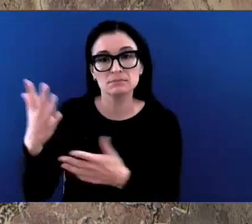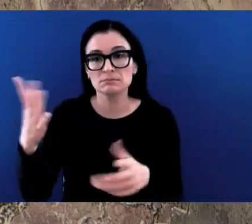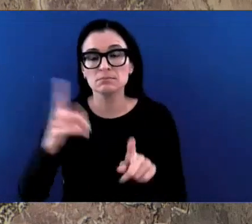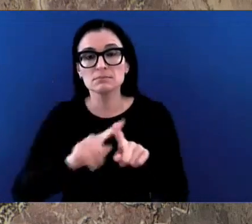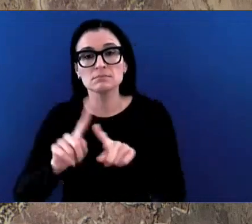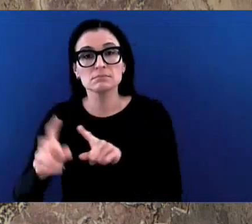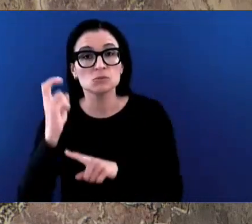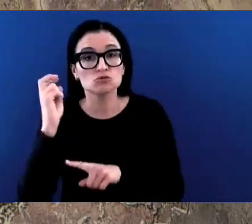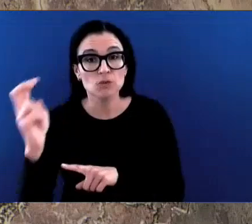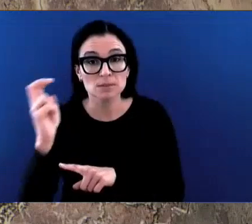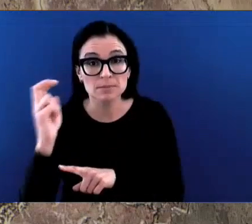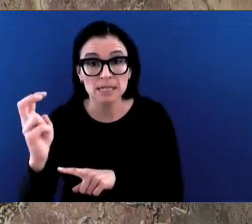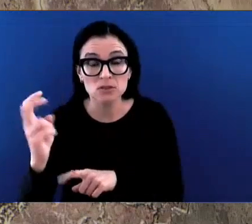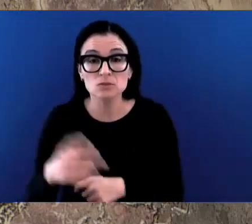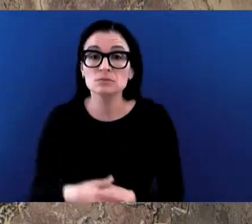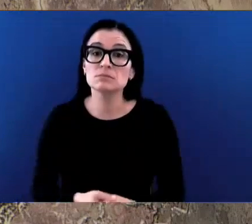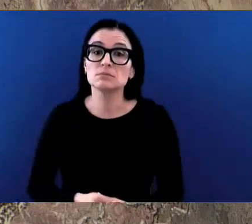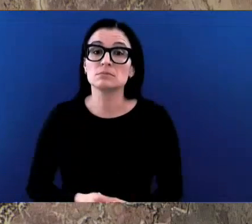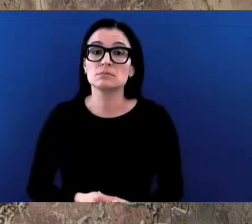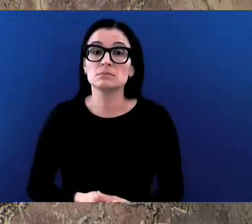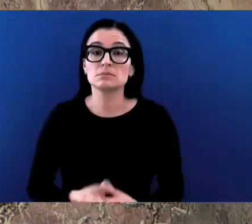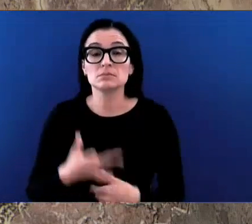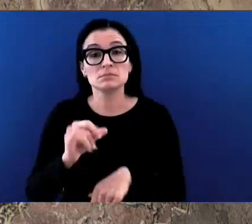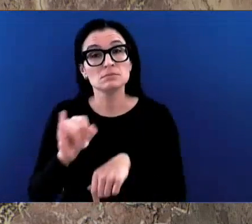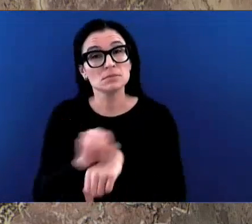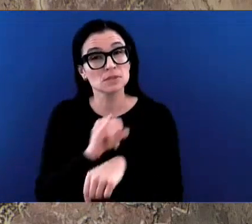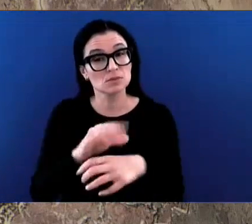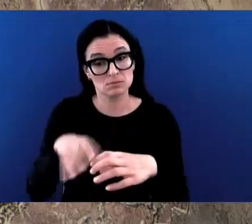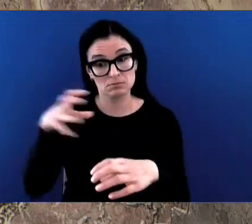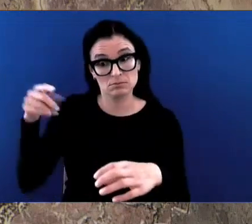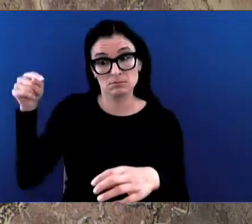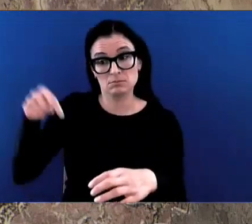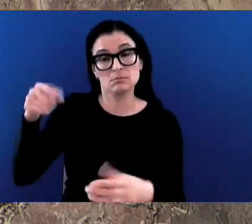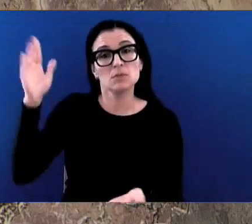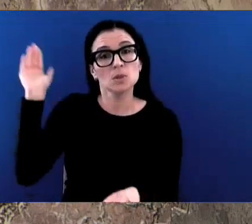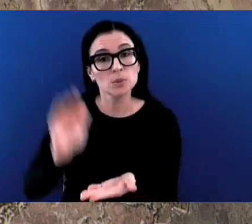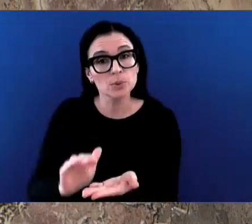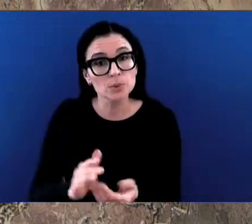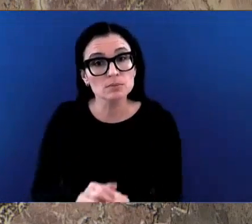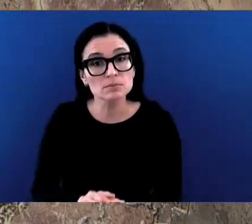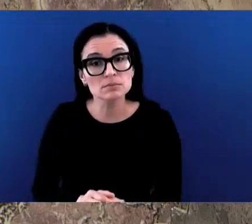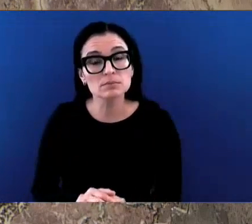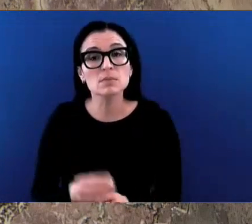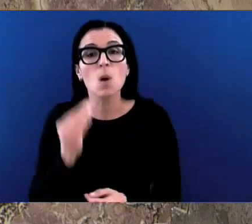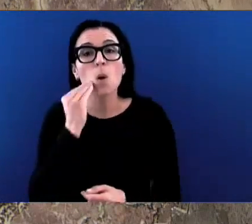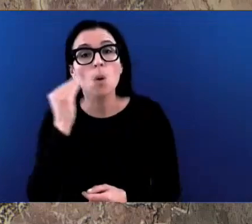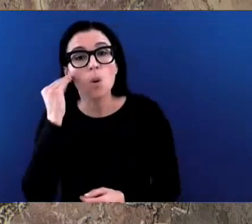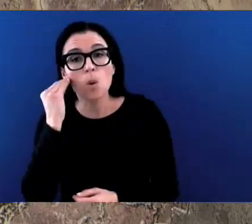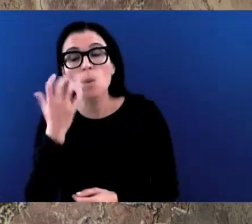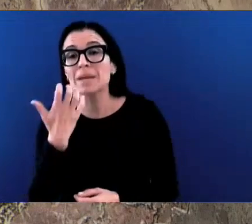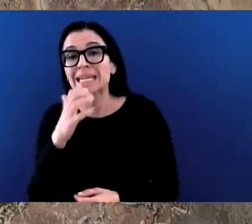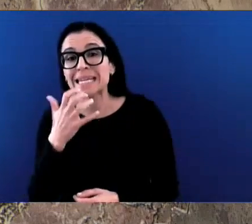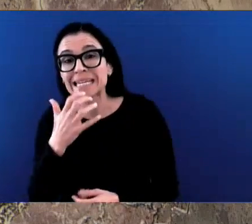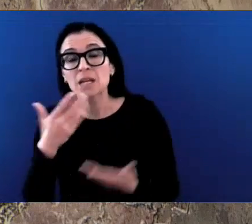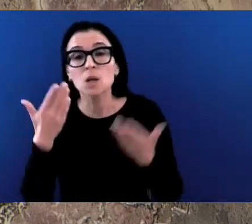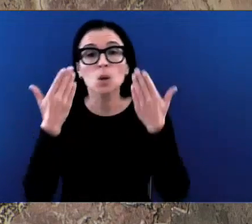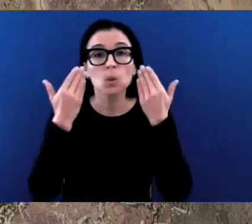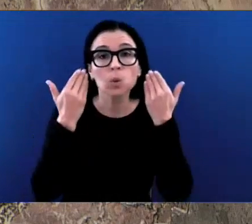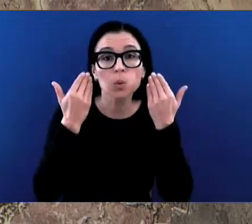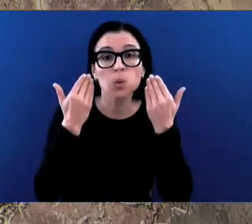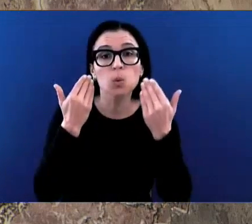are systematically putting in place the building blocks to meet our targets in 2030. We're leading in